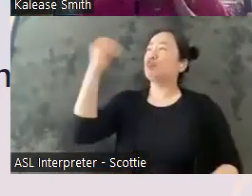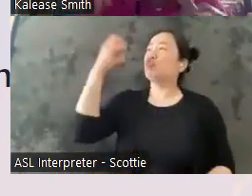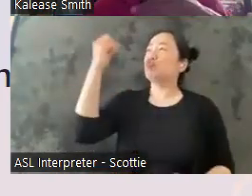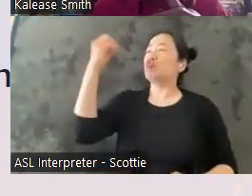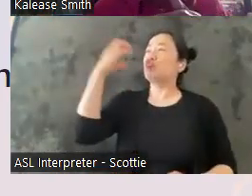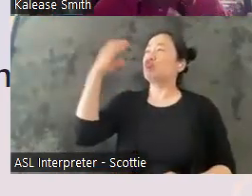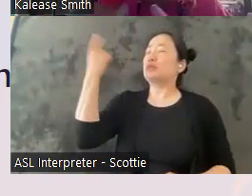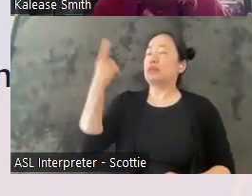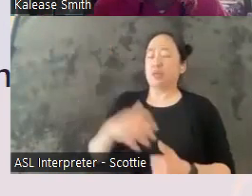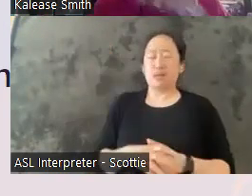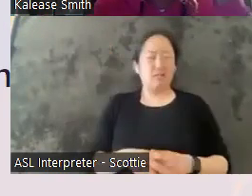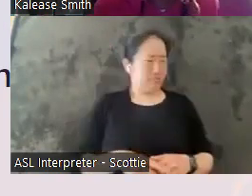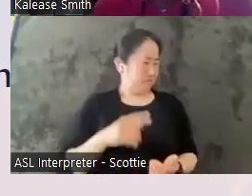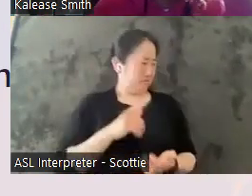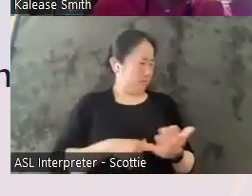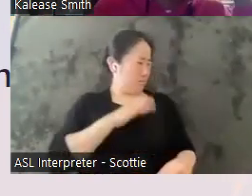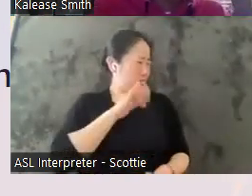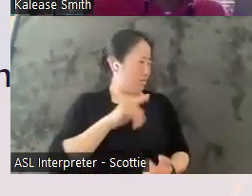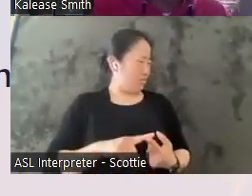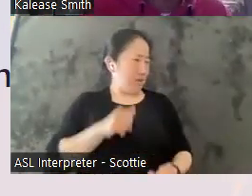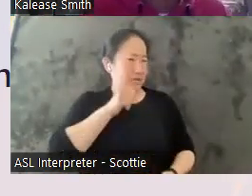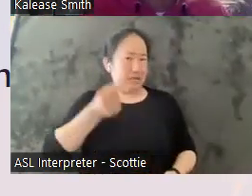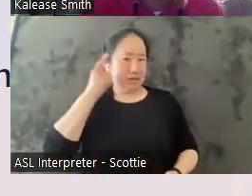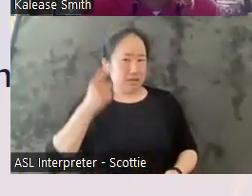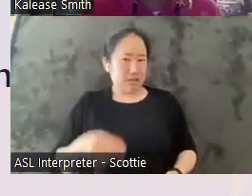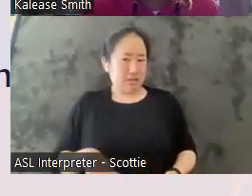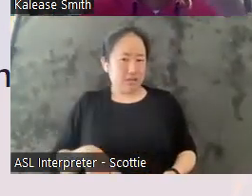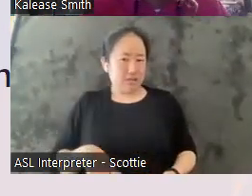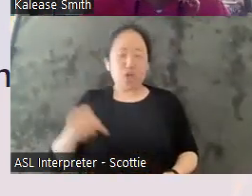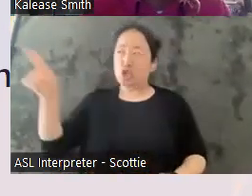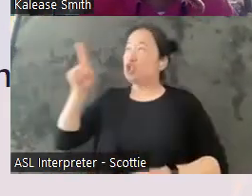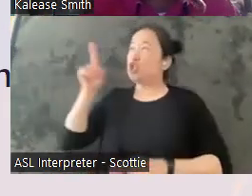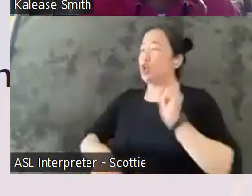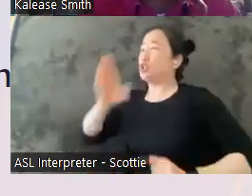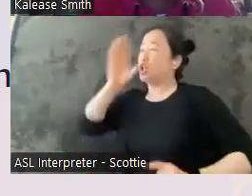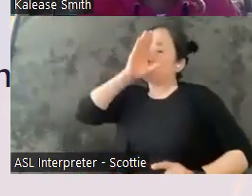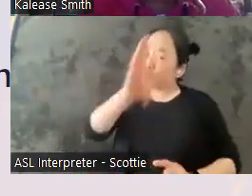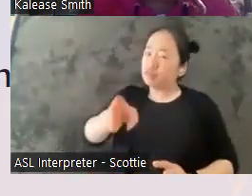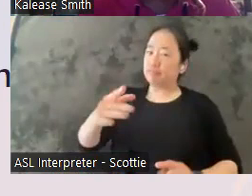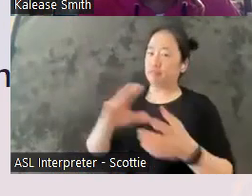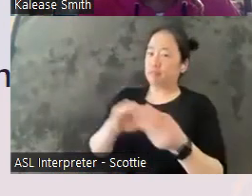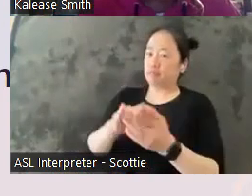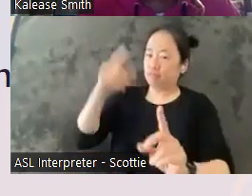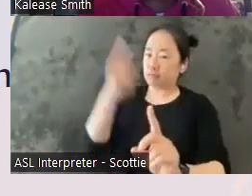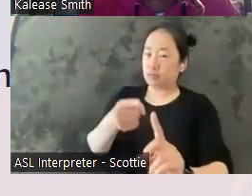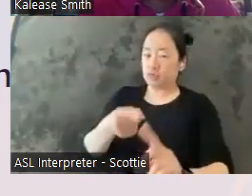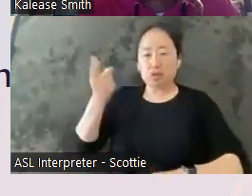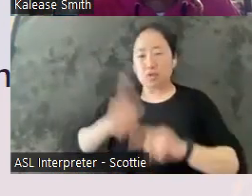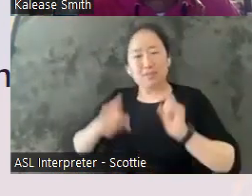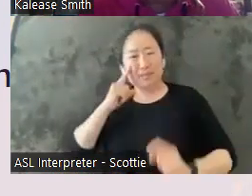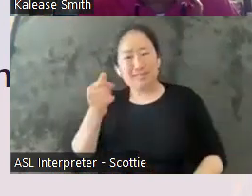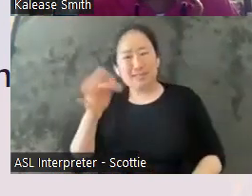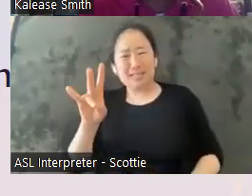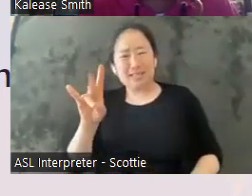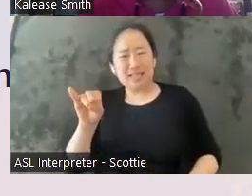kept going around. She couldn't come right out and say it because they didn't do that back in the 70s, right? But just being very clear